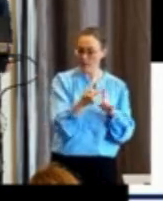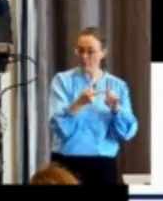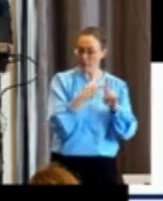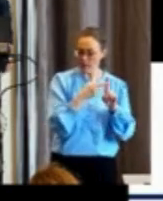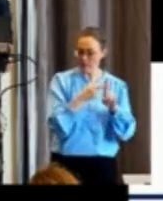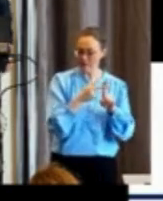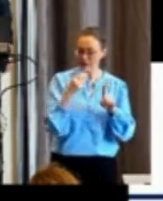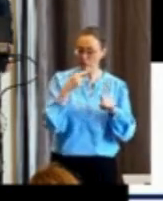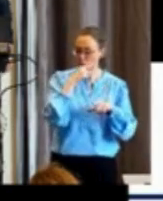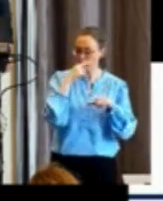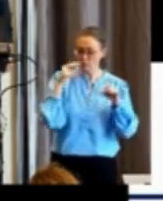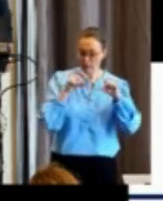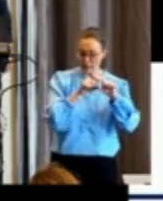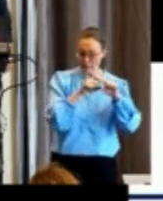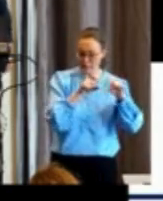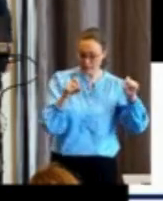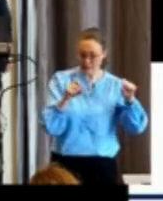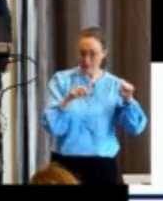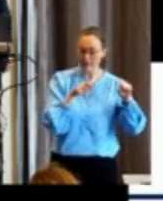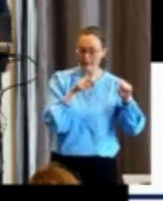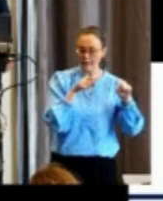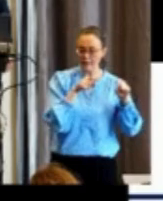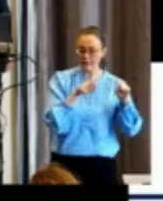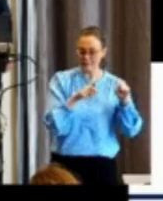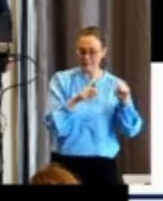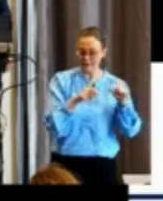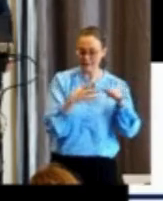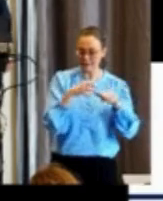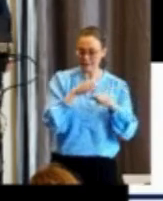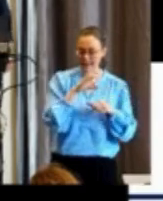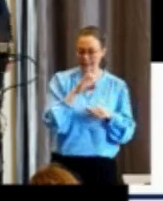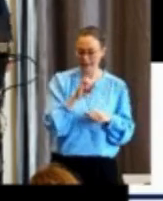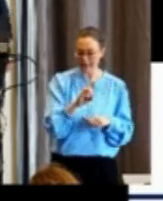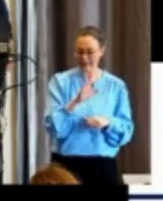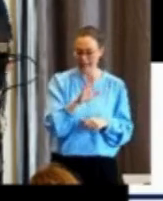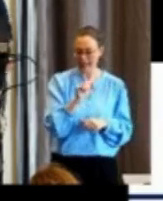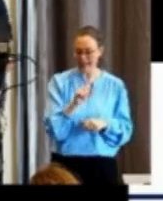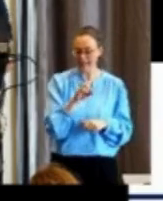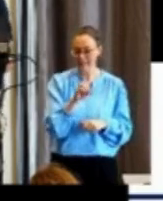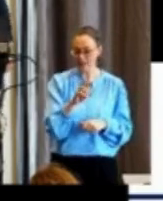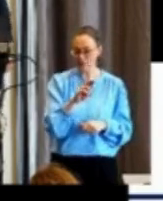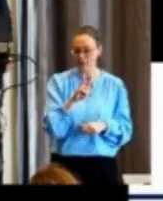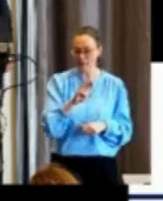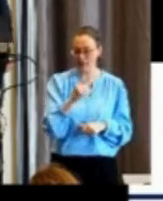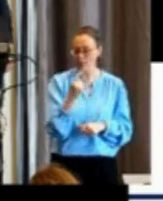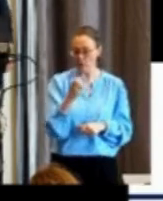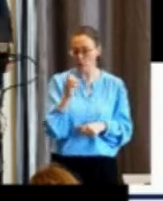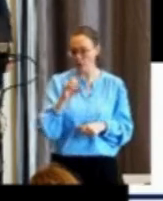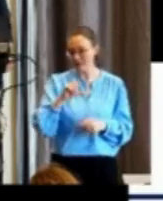this corresponds to that HLA-DRB1 0701.